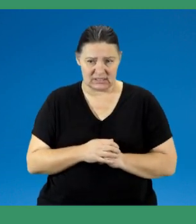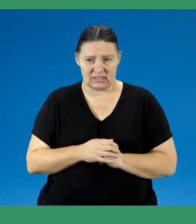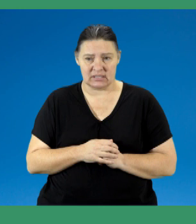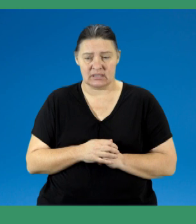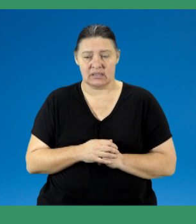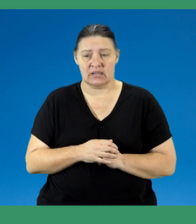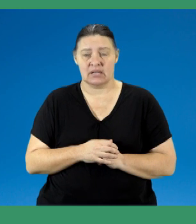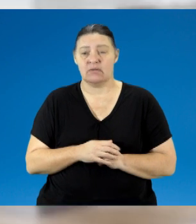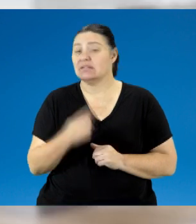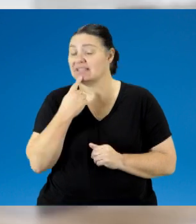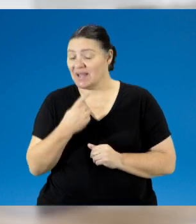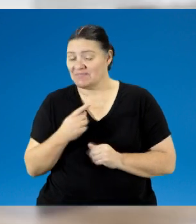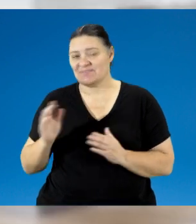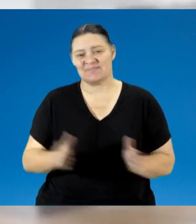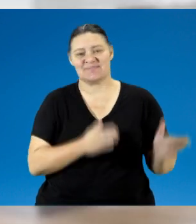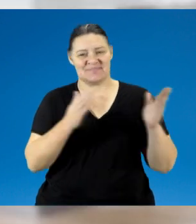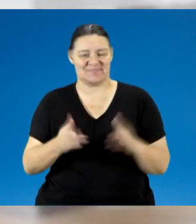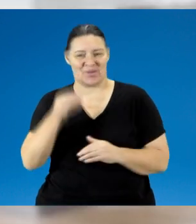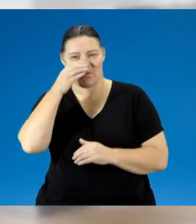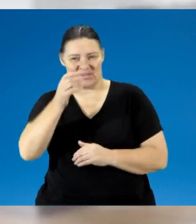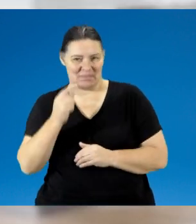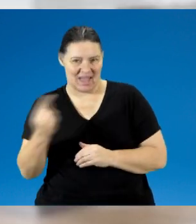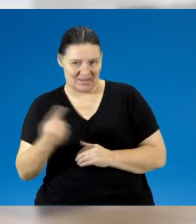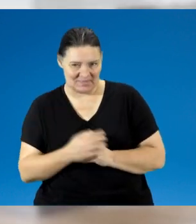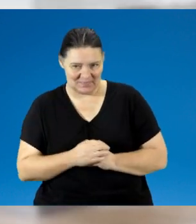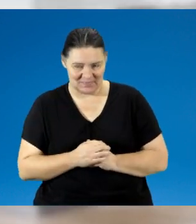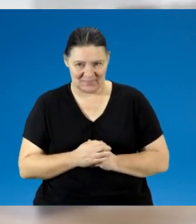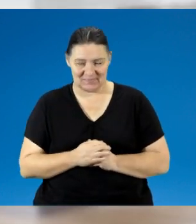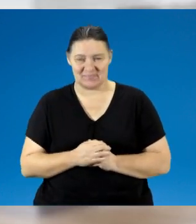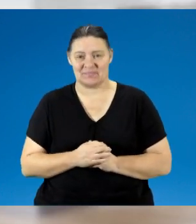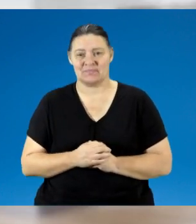And with that being said, let us move to our concept map.